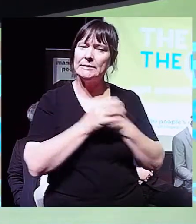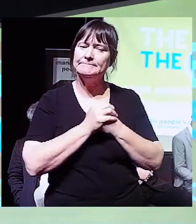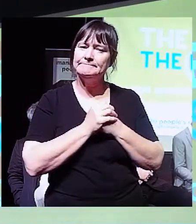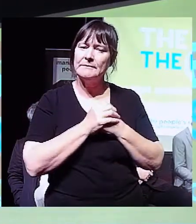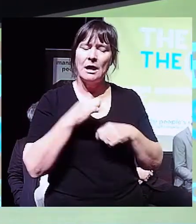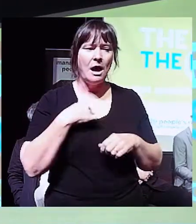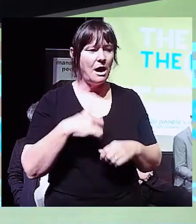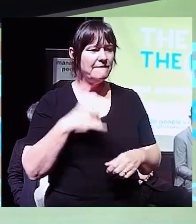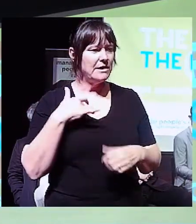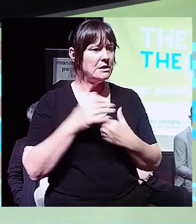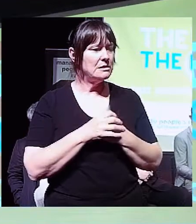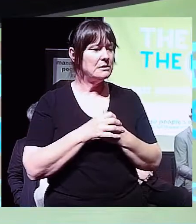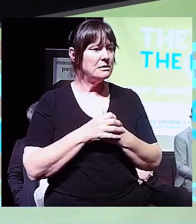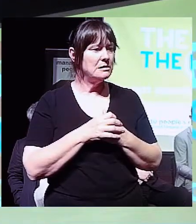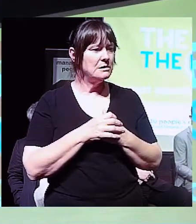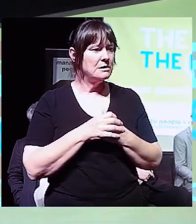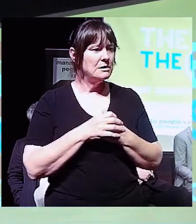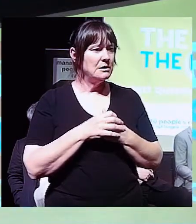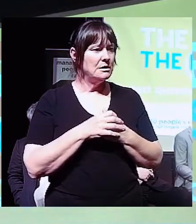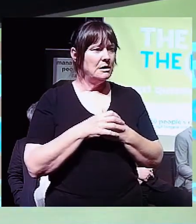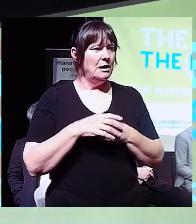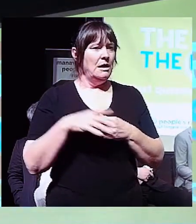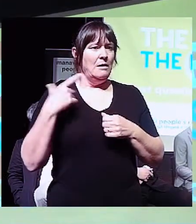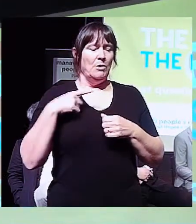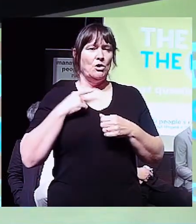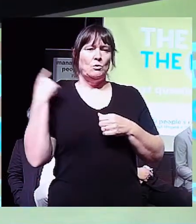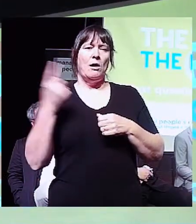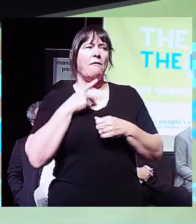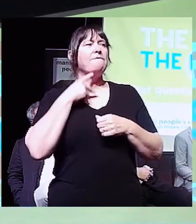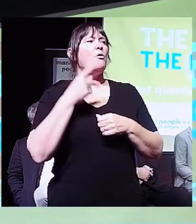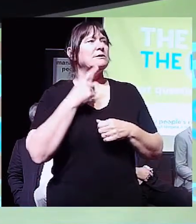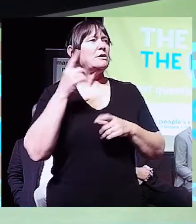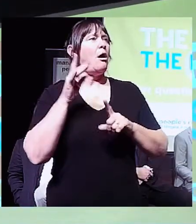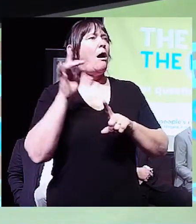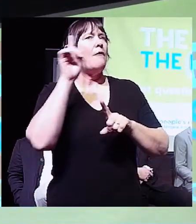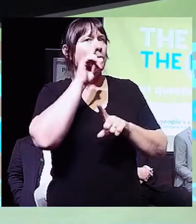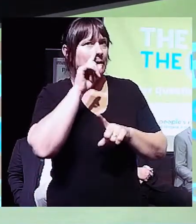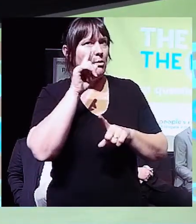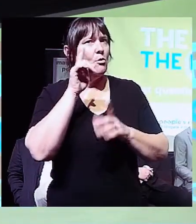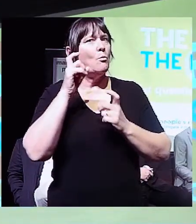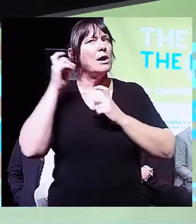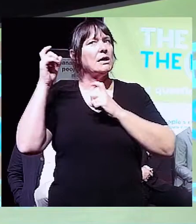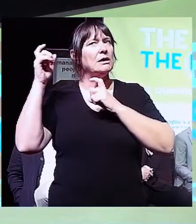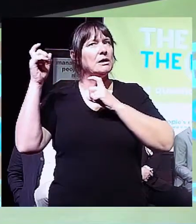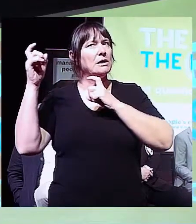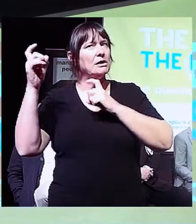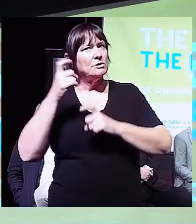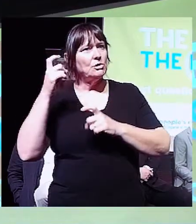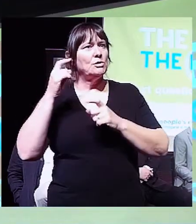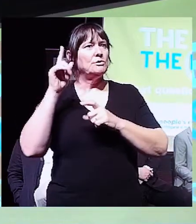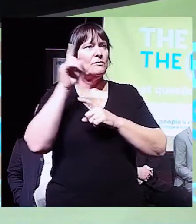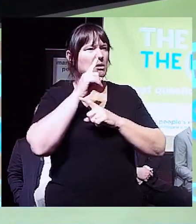feel that because we're a voice of the people, concerned about the people before big policies,